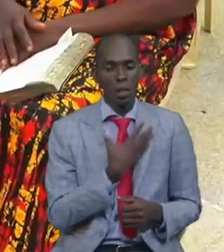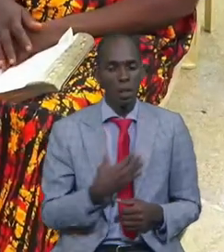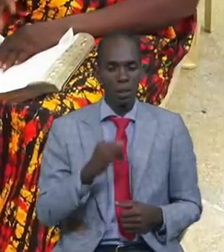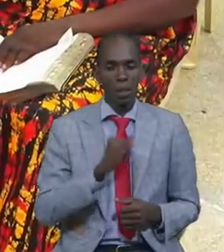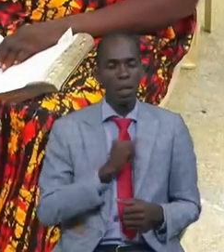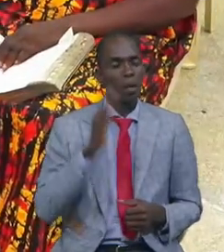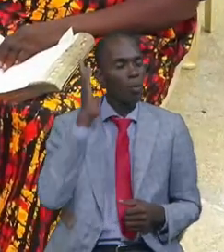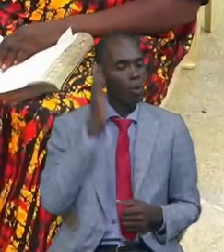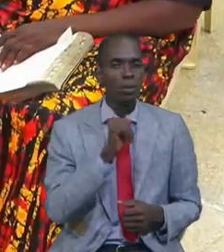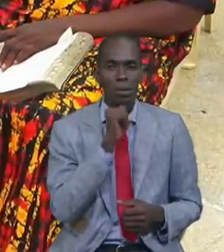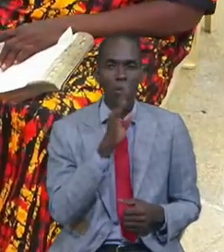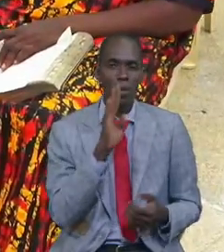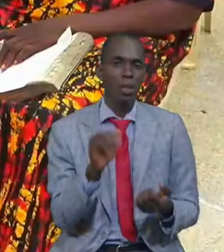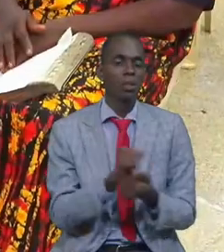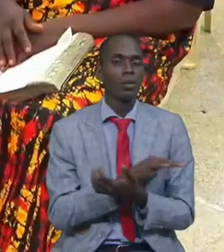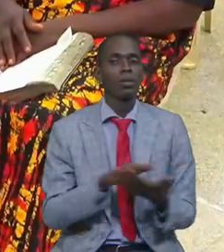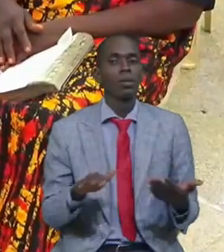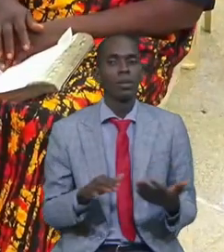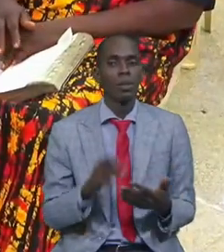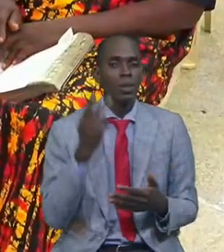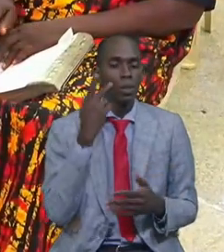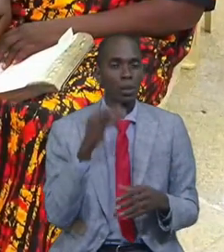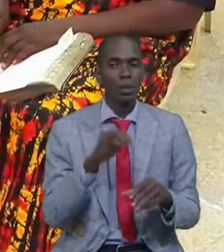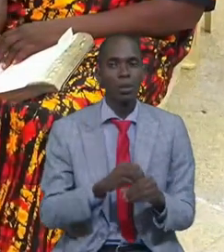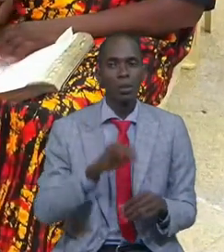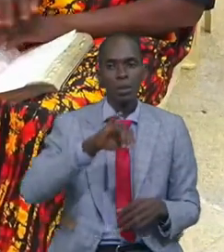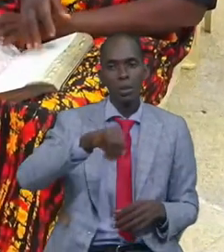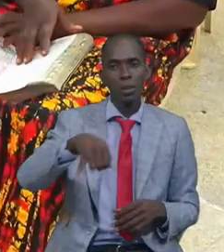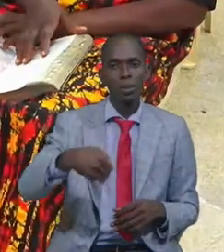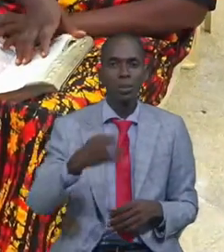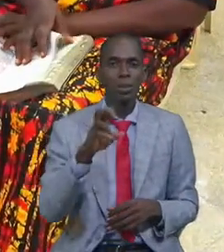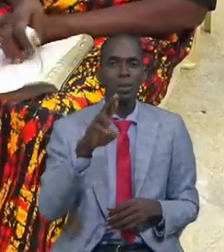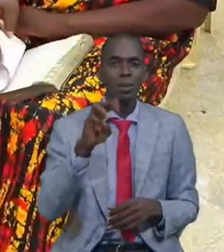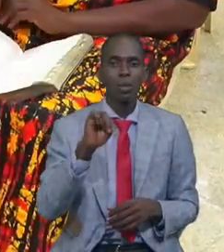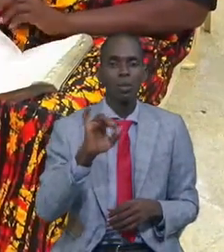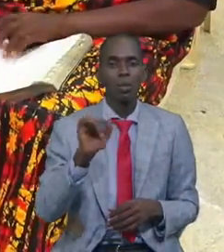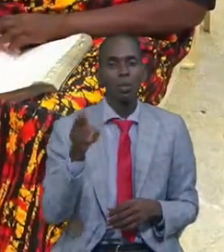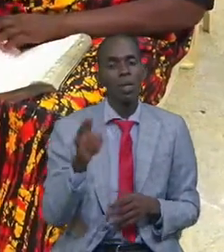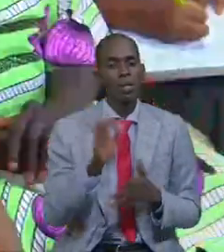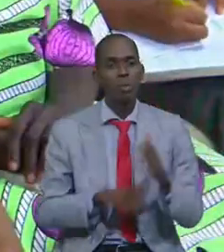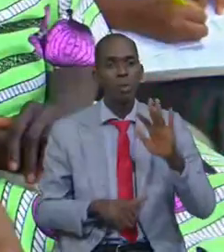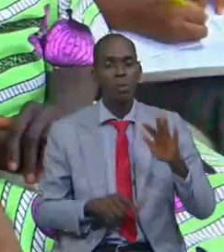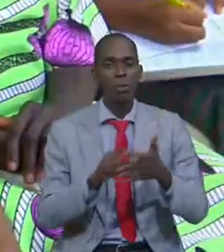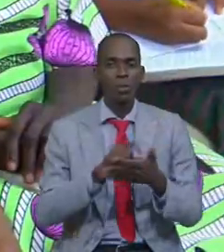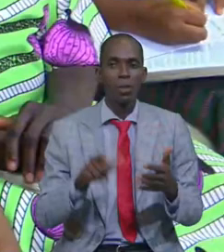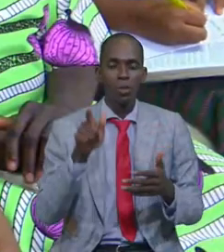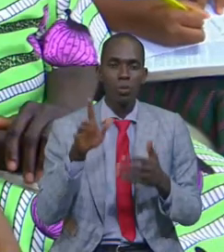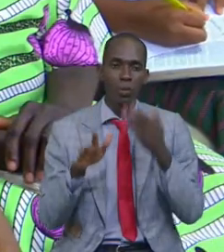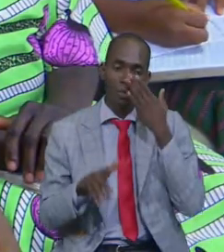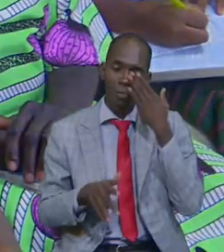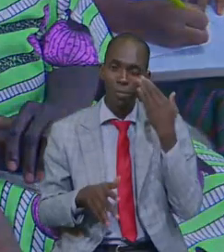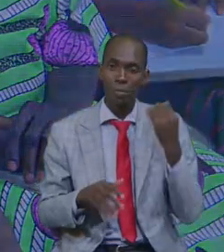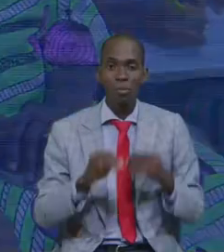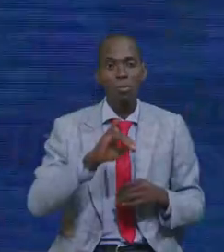perish. Look at Jeremiah chapter 5, verse 25. In Jeremiah 5, verse 25,